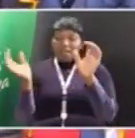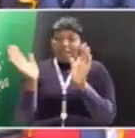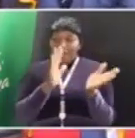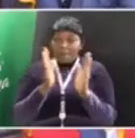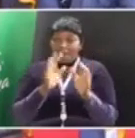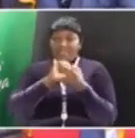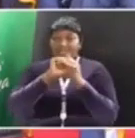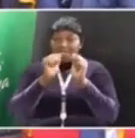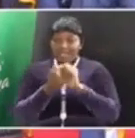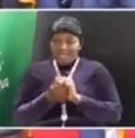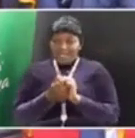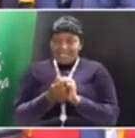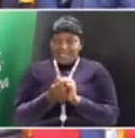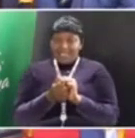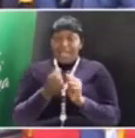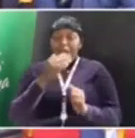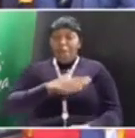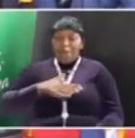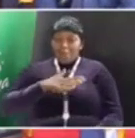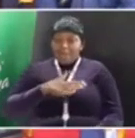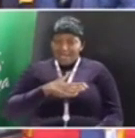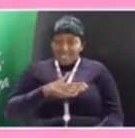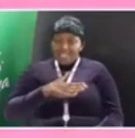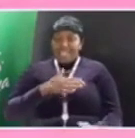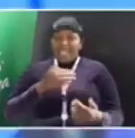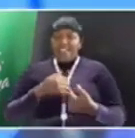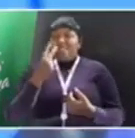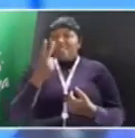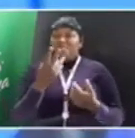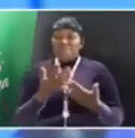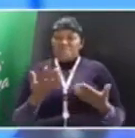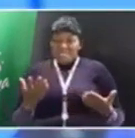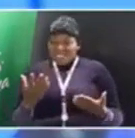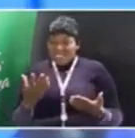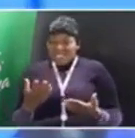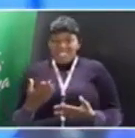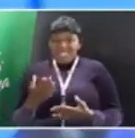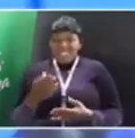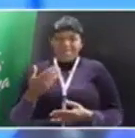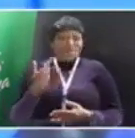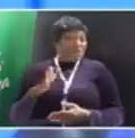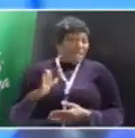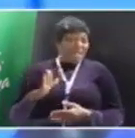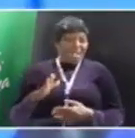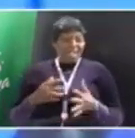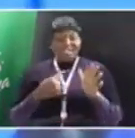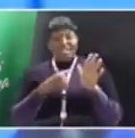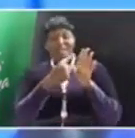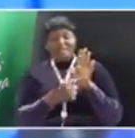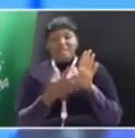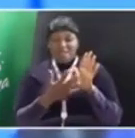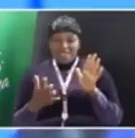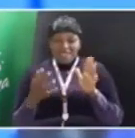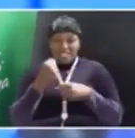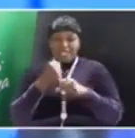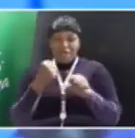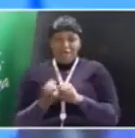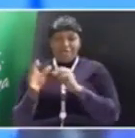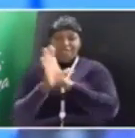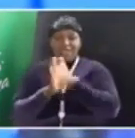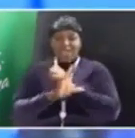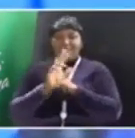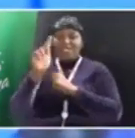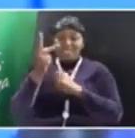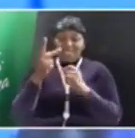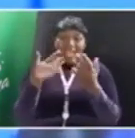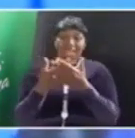UNEP here. So please, even if there are two things you don't like, say five things that are working about our country called Kenya. Asanteni